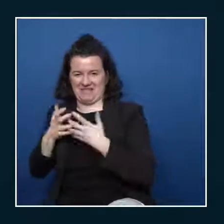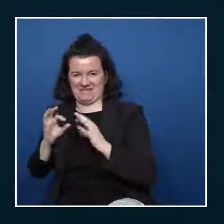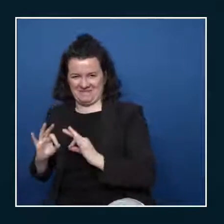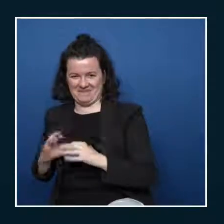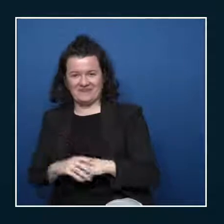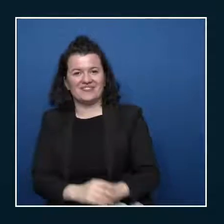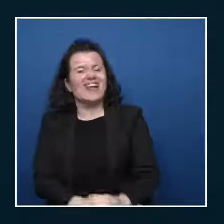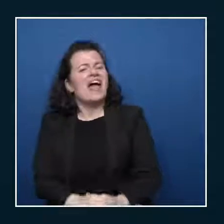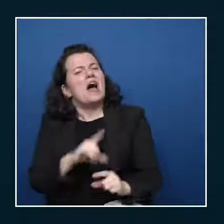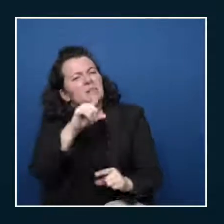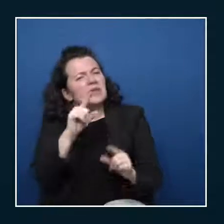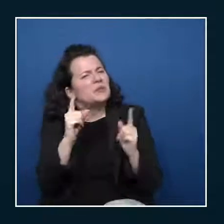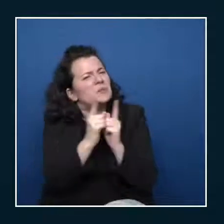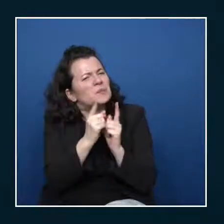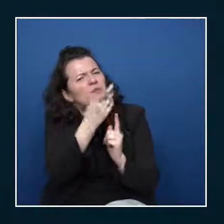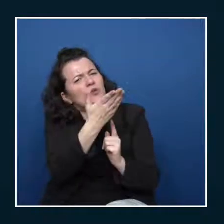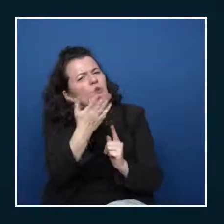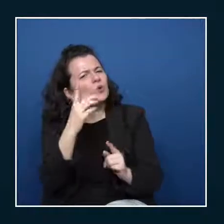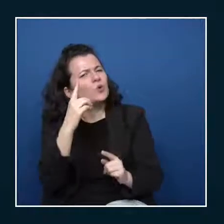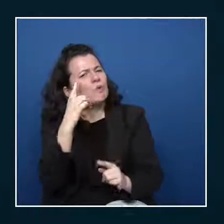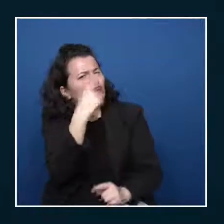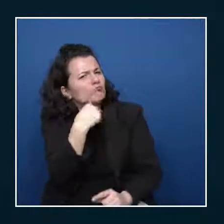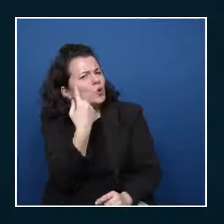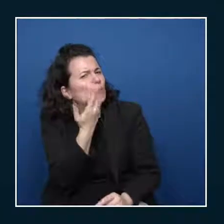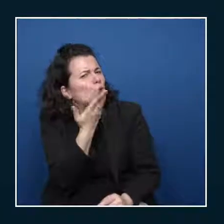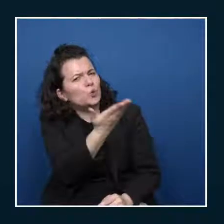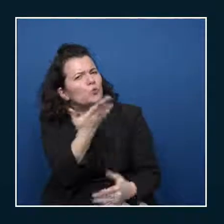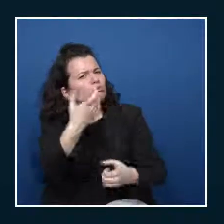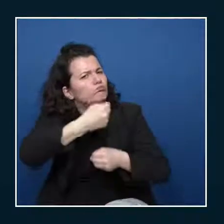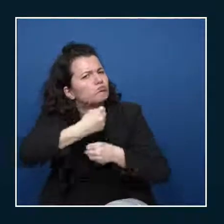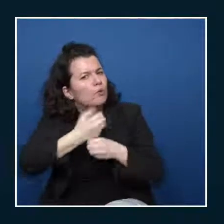little bit? What do you do? We know where you're from. Sure.